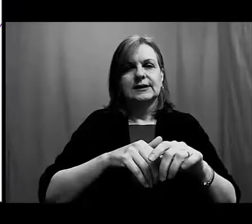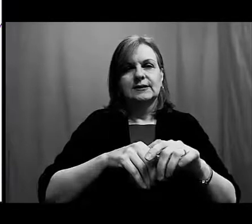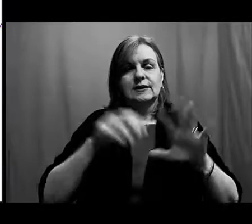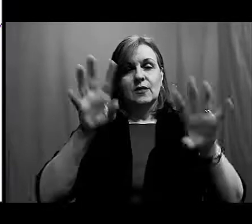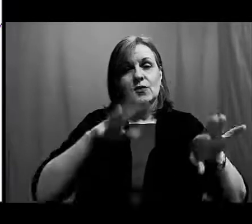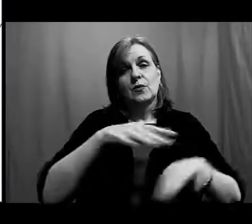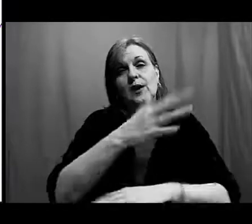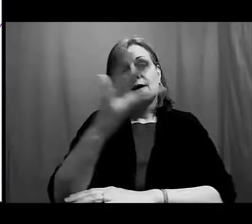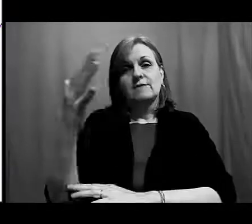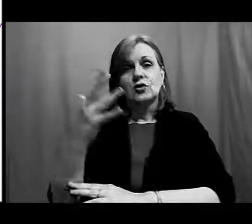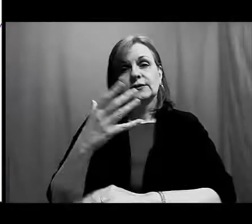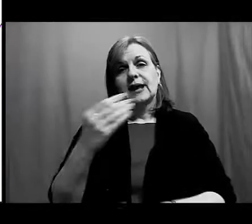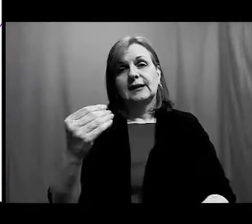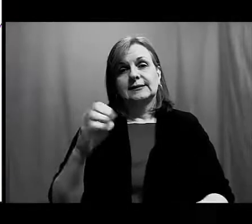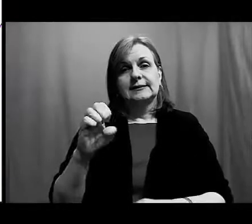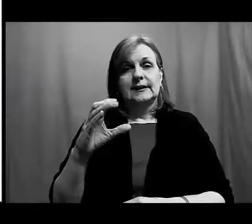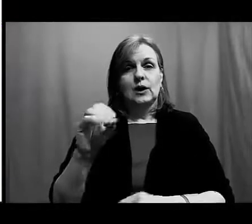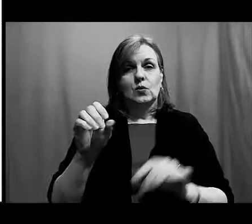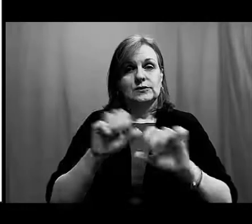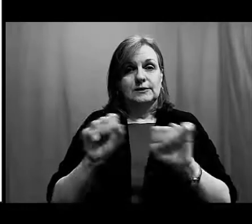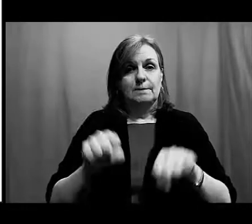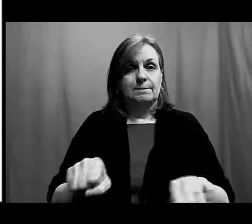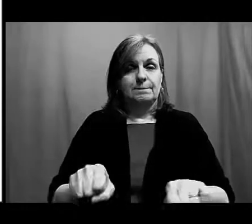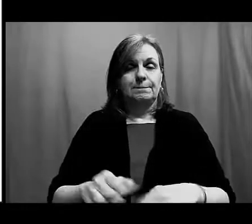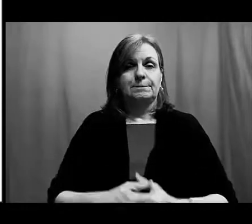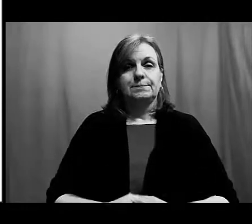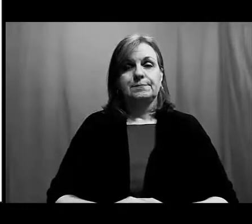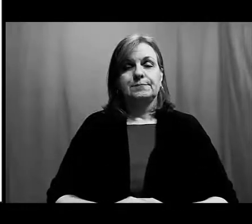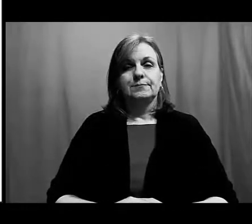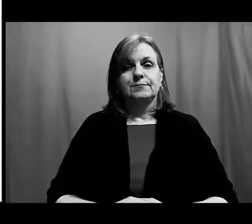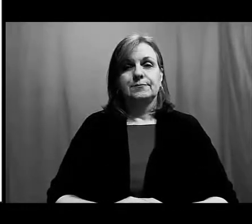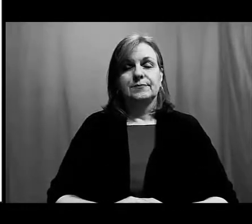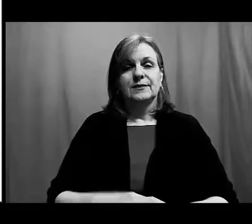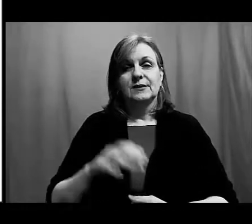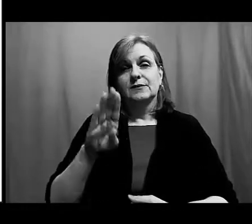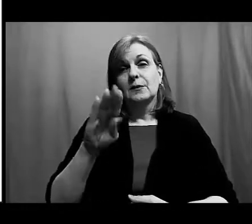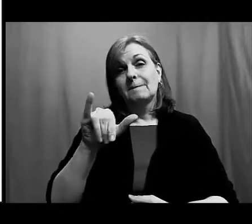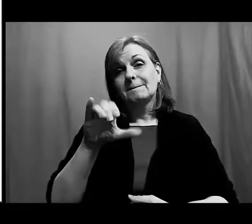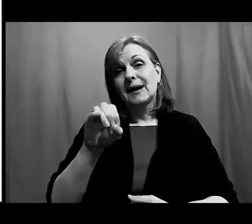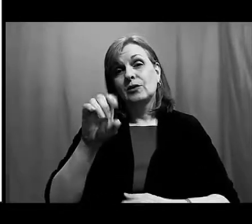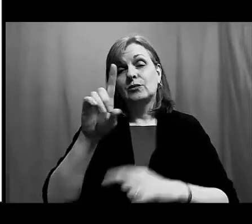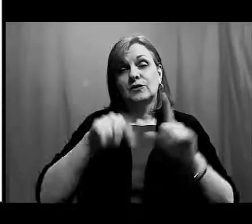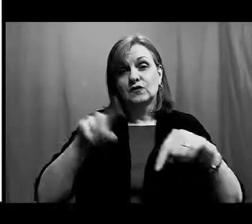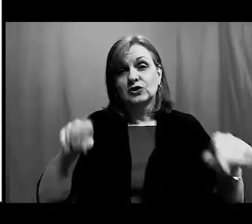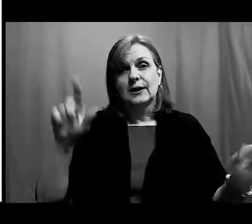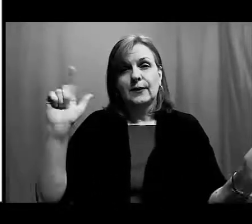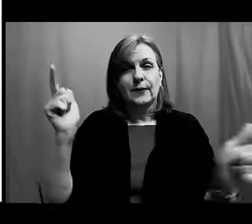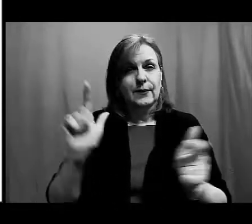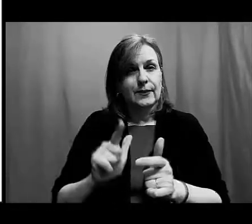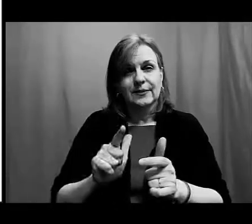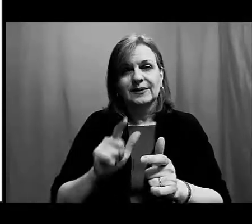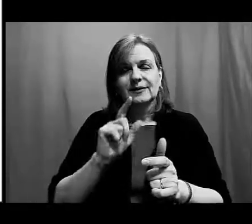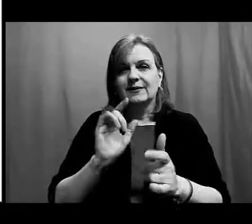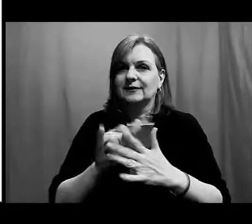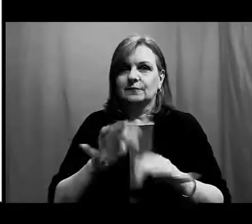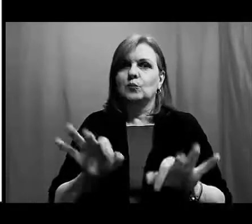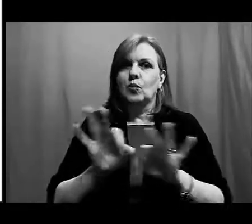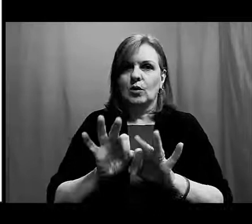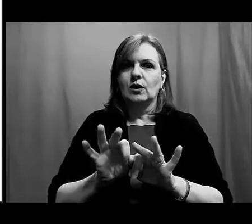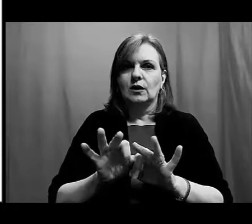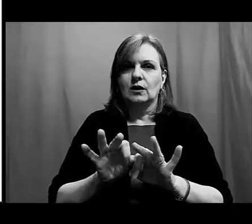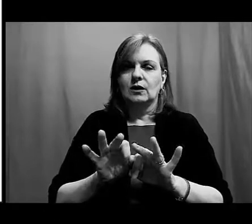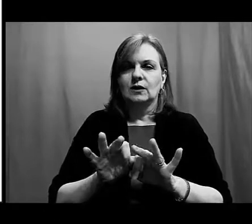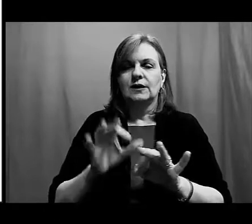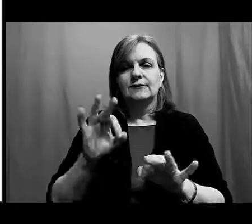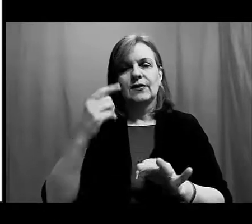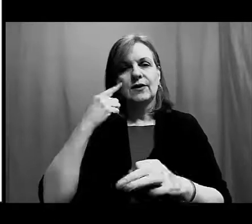diversity in the forested ecosystems? So this loss of biodiversity is huge, particularly